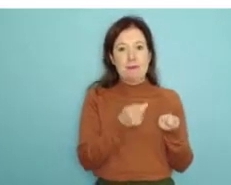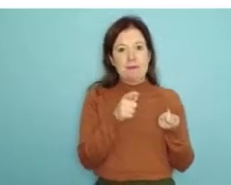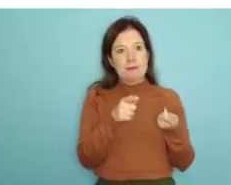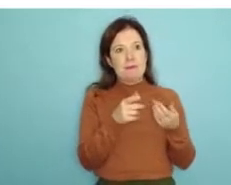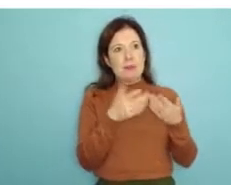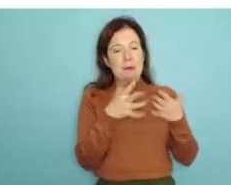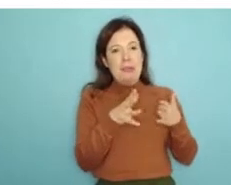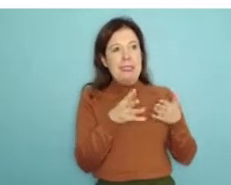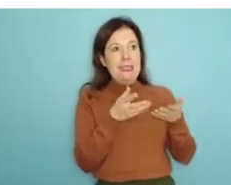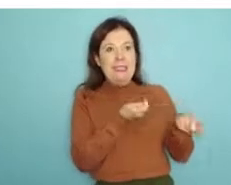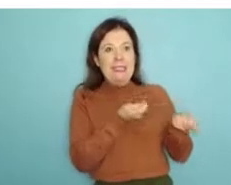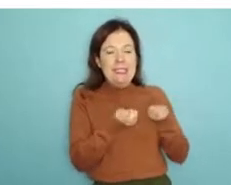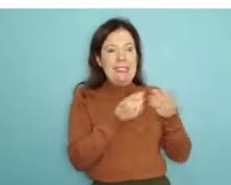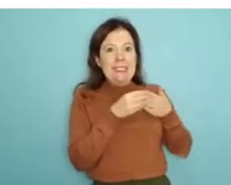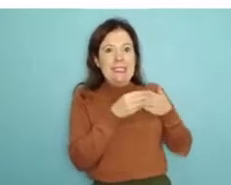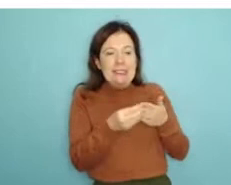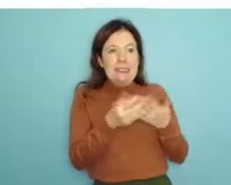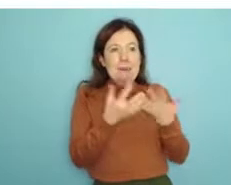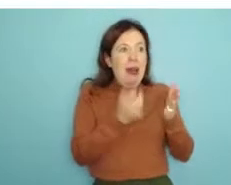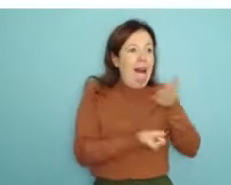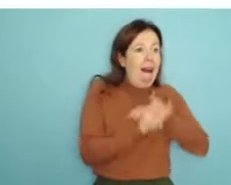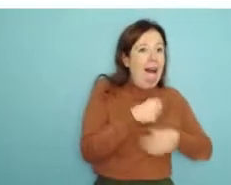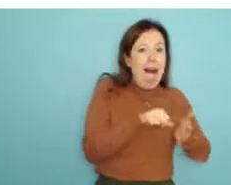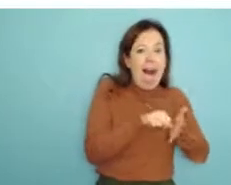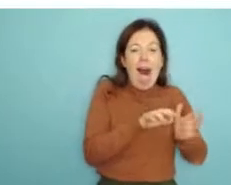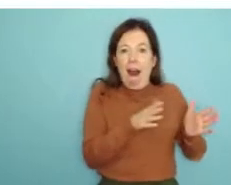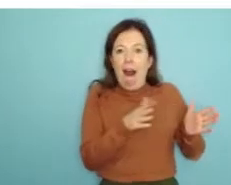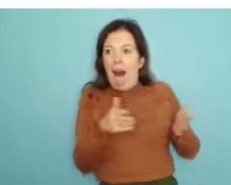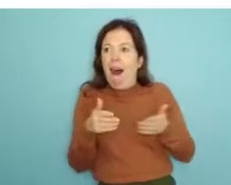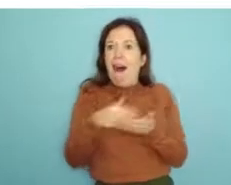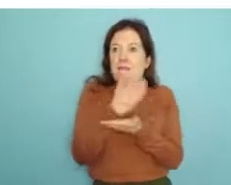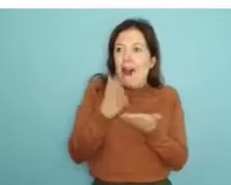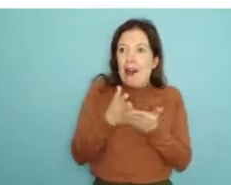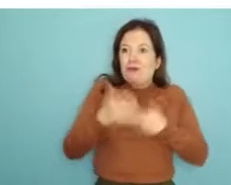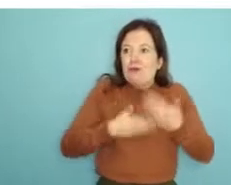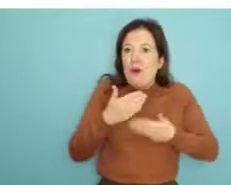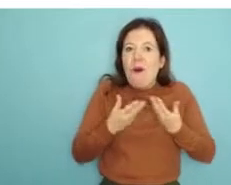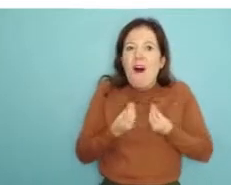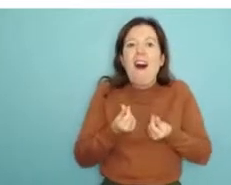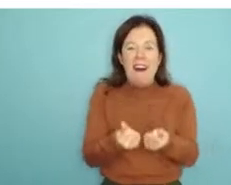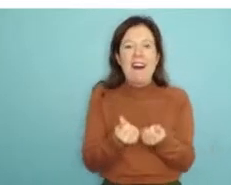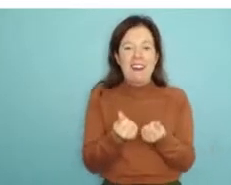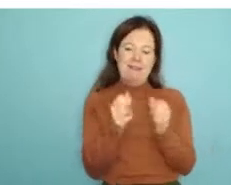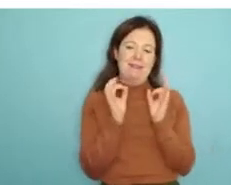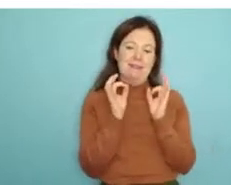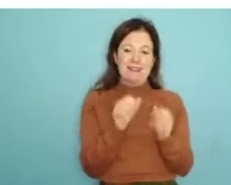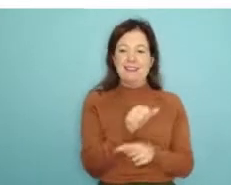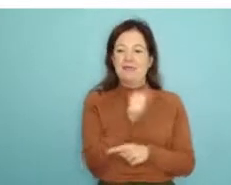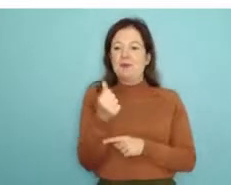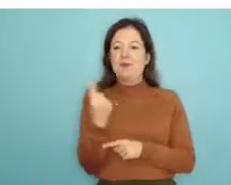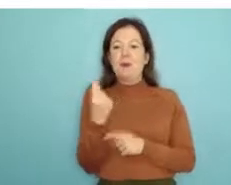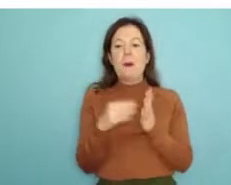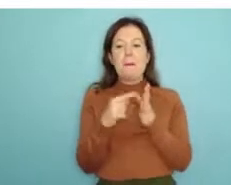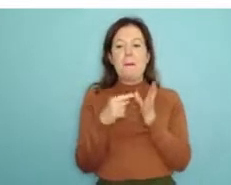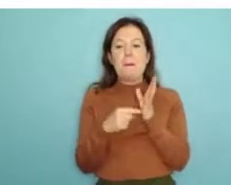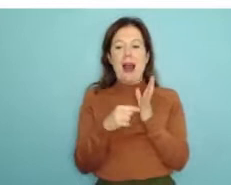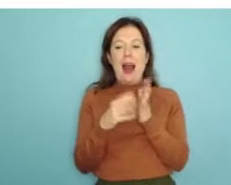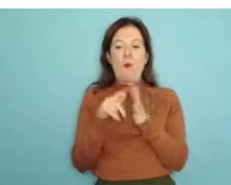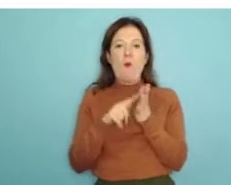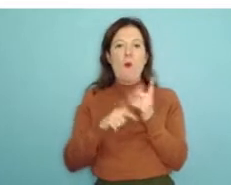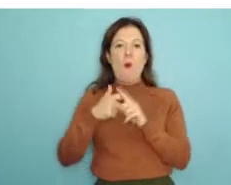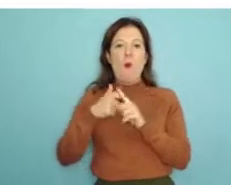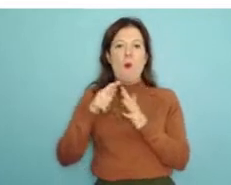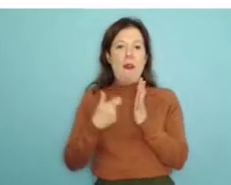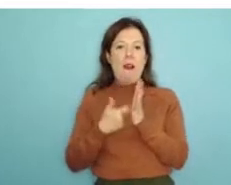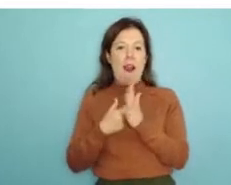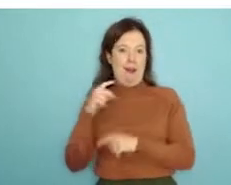across some choppy seas and bring us into harbour. Fantastic job. Matt Walker, who's smooth talking behind the scenes from the